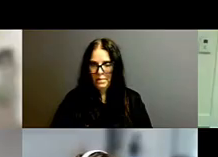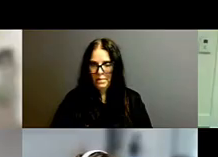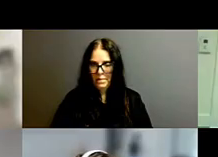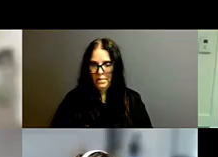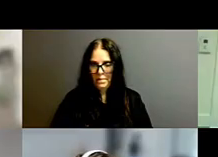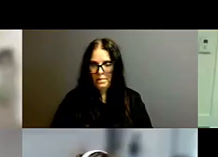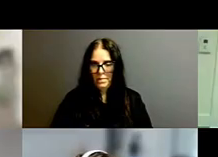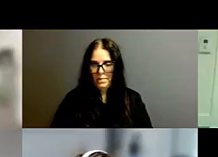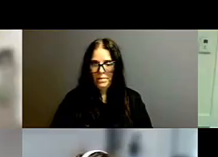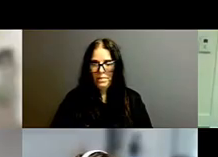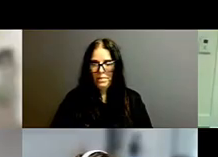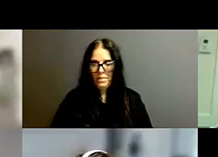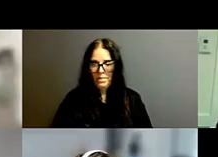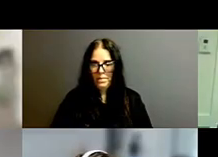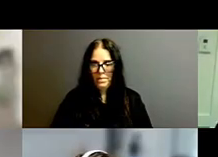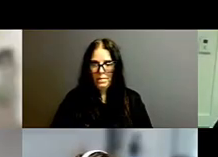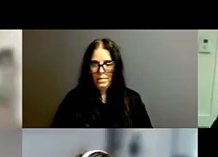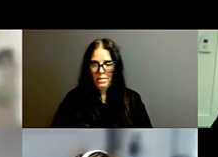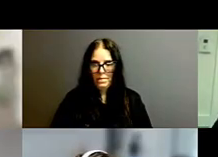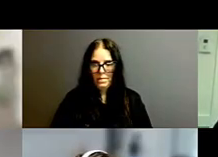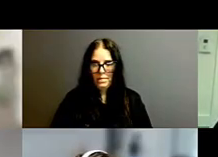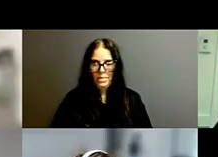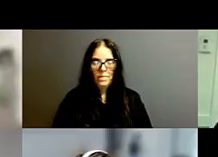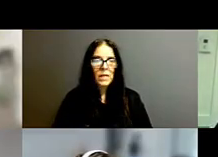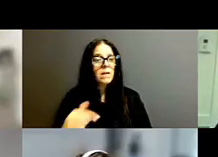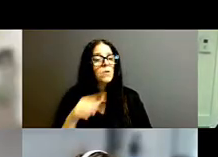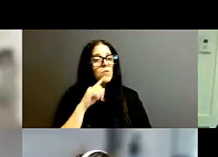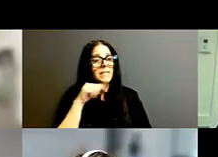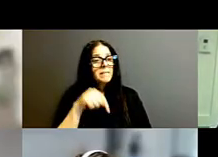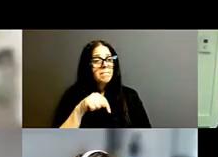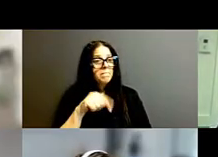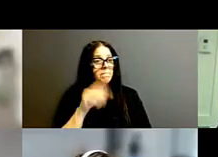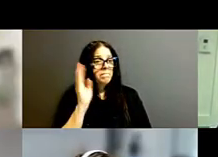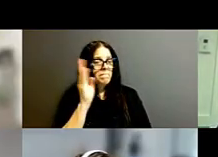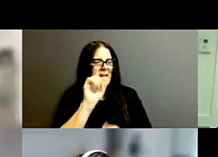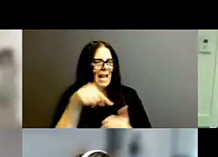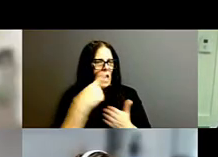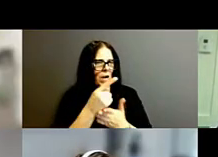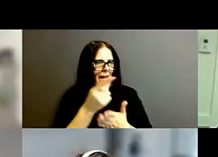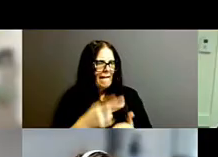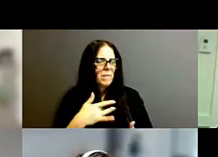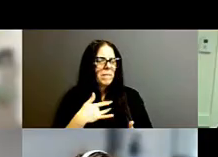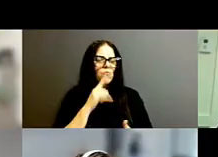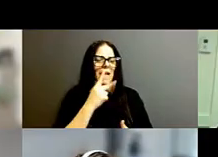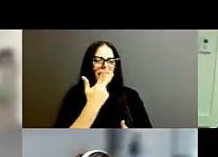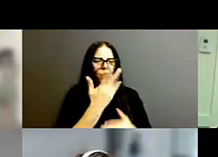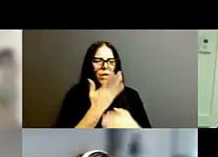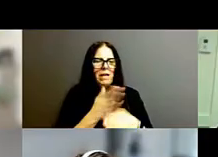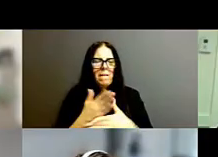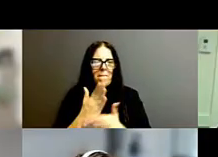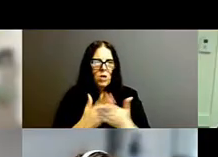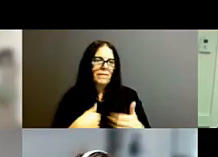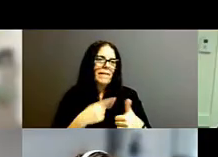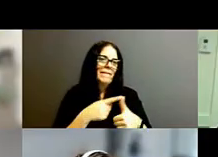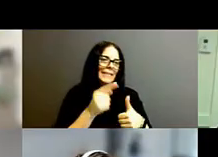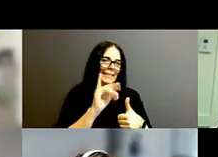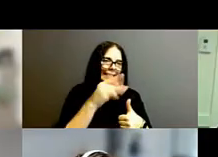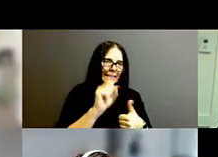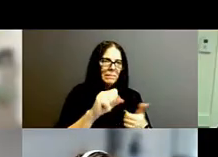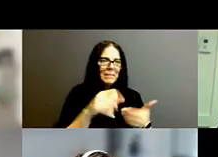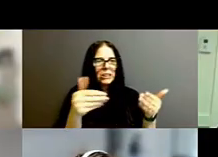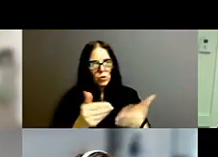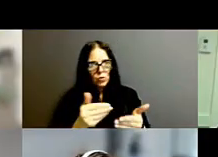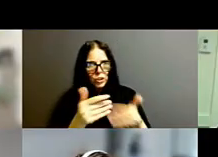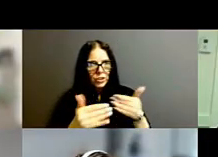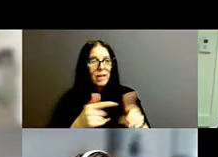kind of break it down into 3 parts. The first part is those overview tips, introductions, and so on. Then we get into the